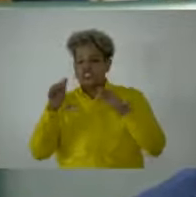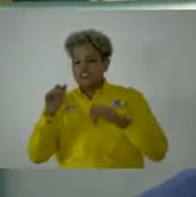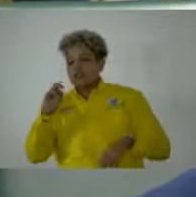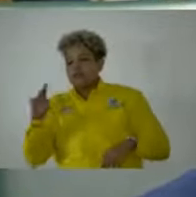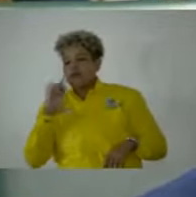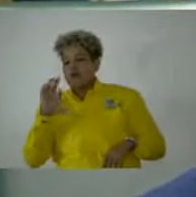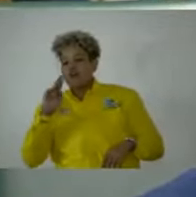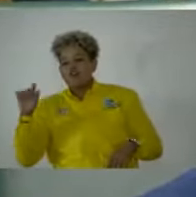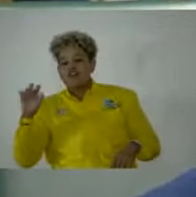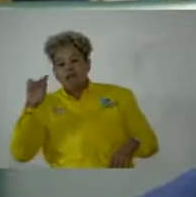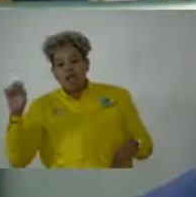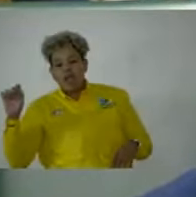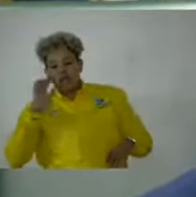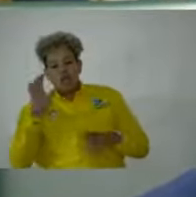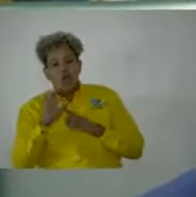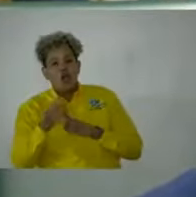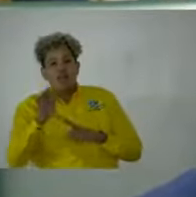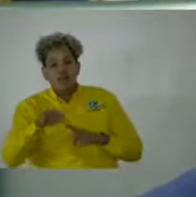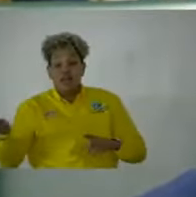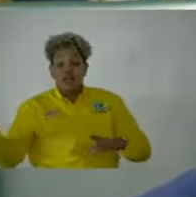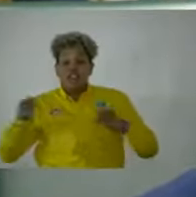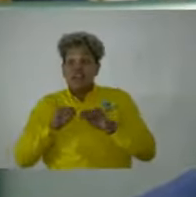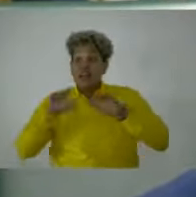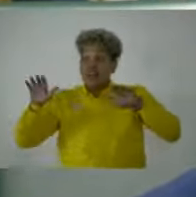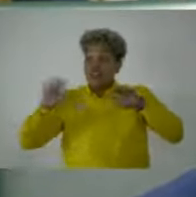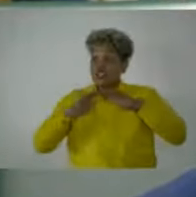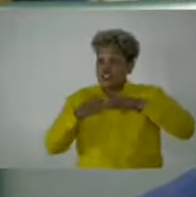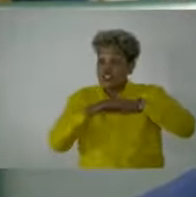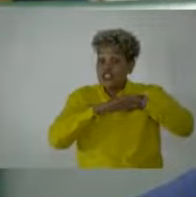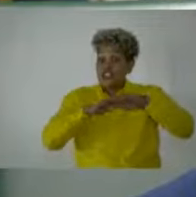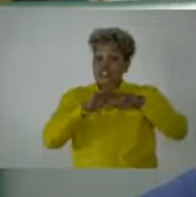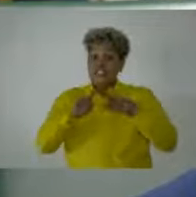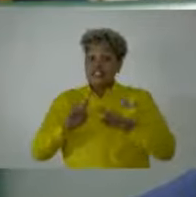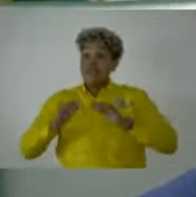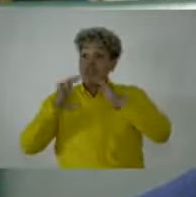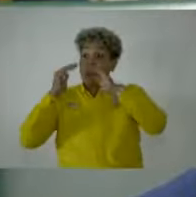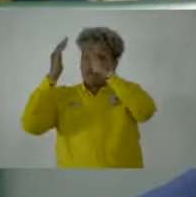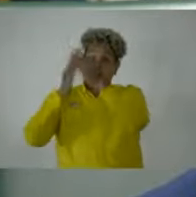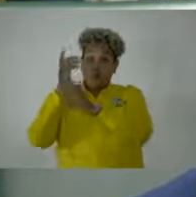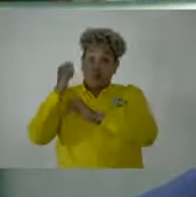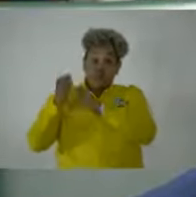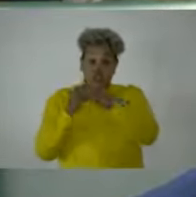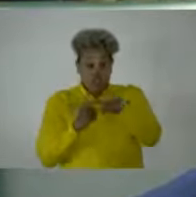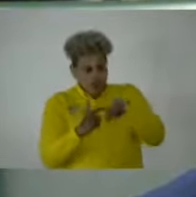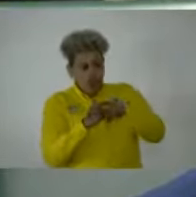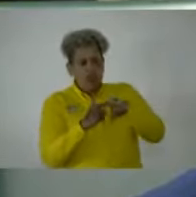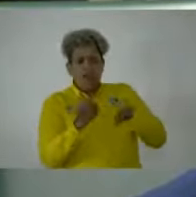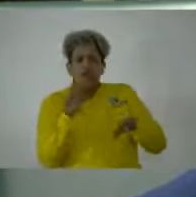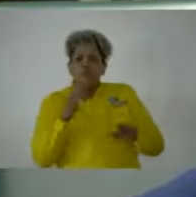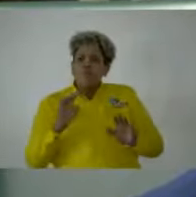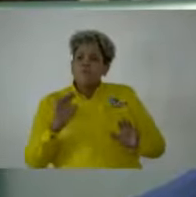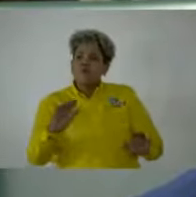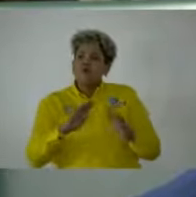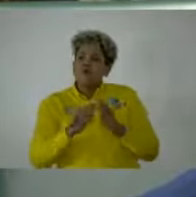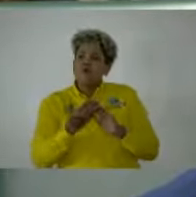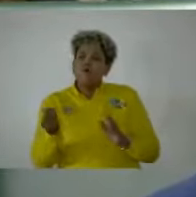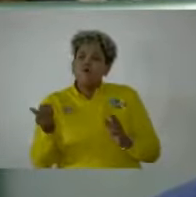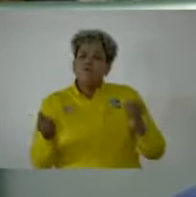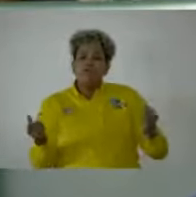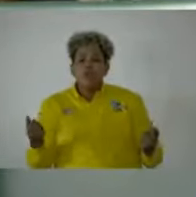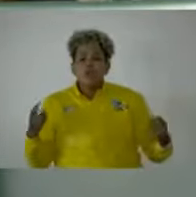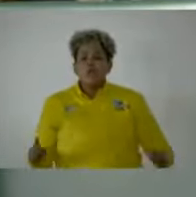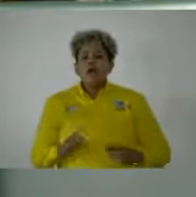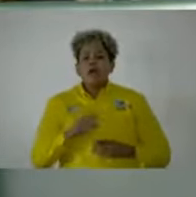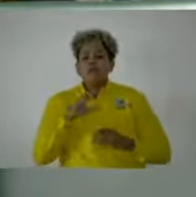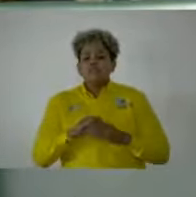reggae arts and cultural festivals across the island at various dates throughout the year would directly boost community incomes